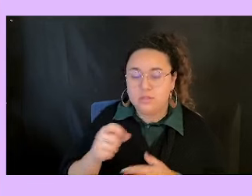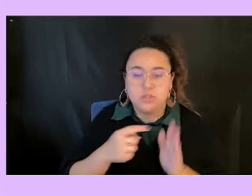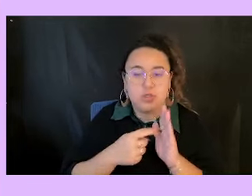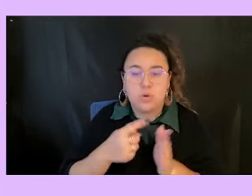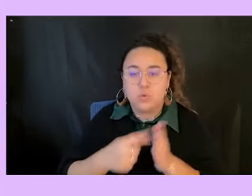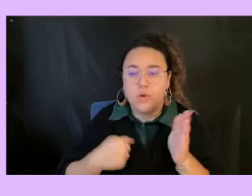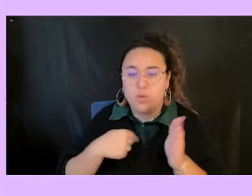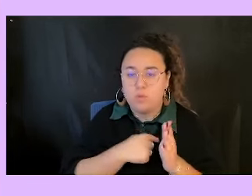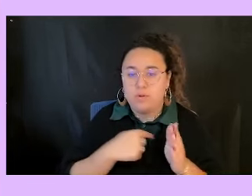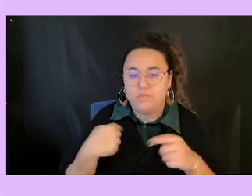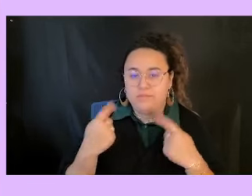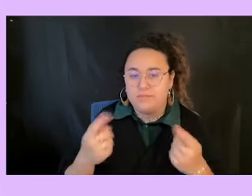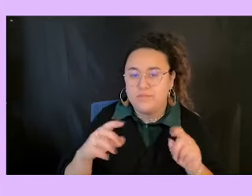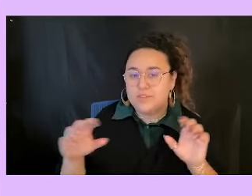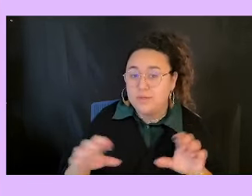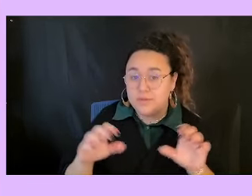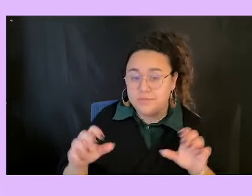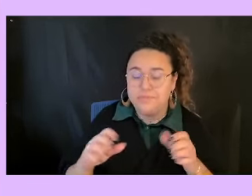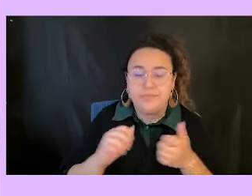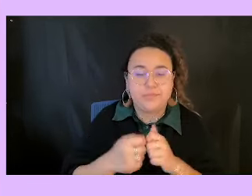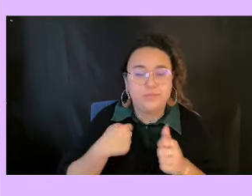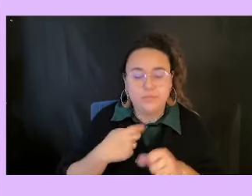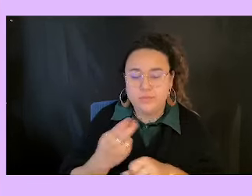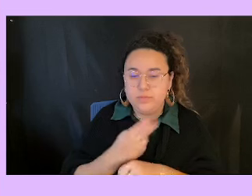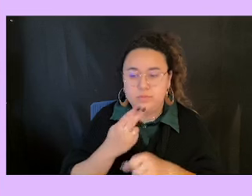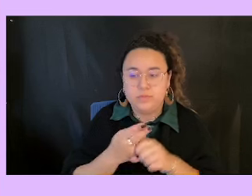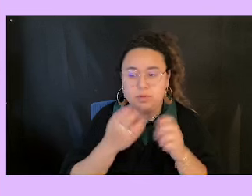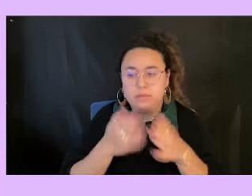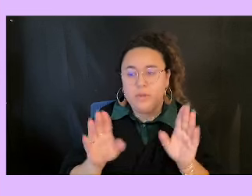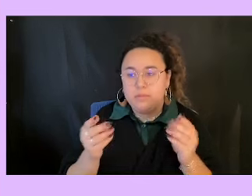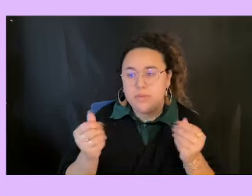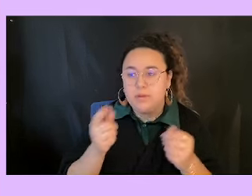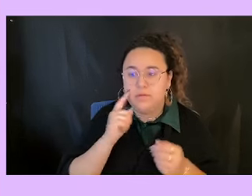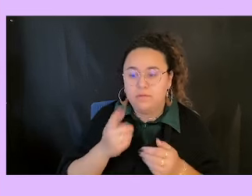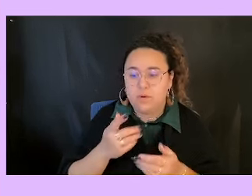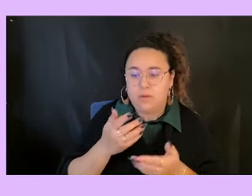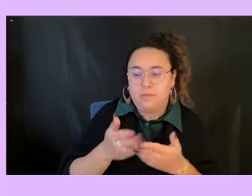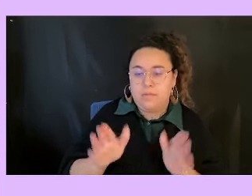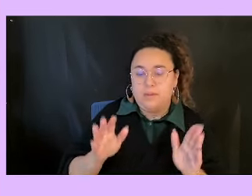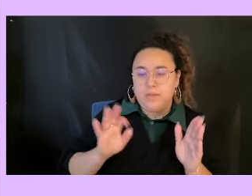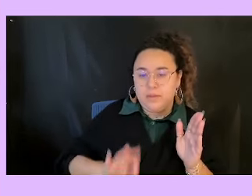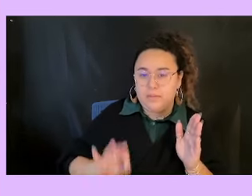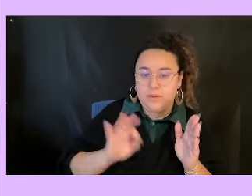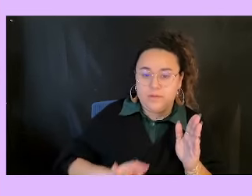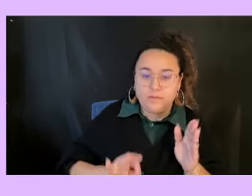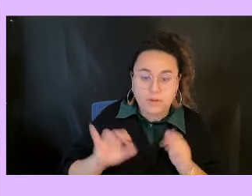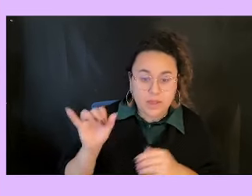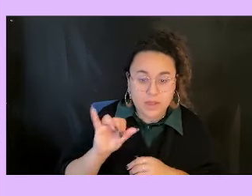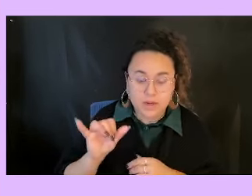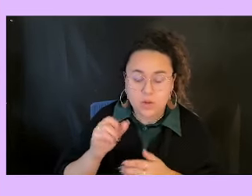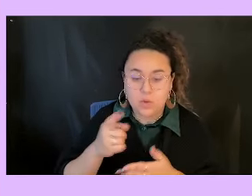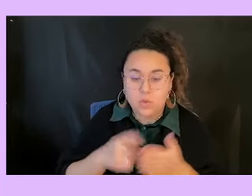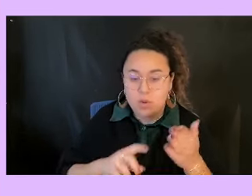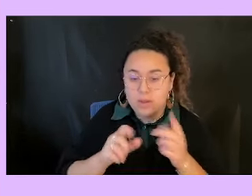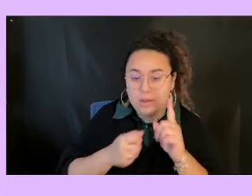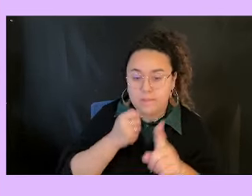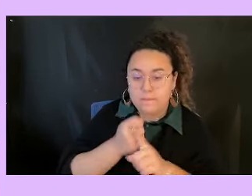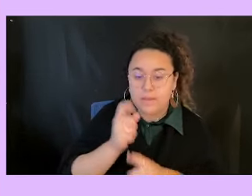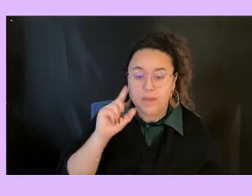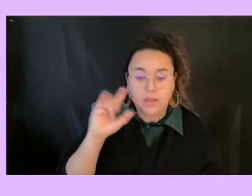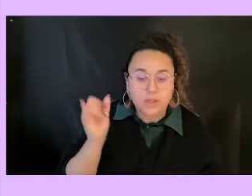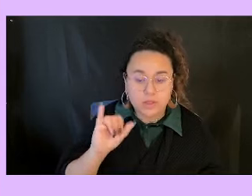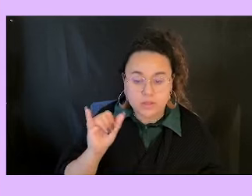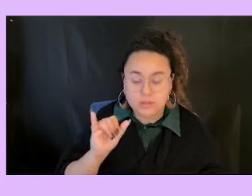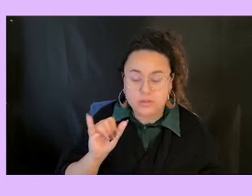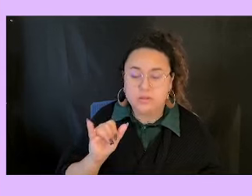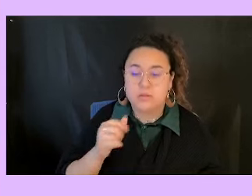done, and how we've used those public dollars for public good, and what the impact of that really is. And I was in